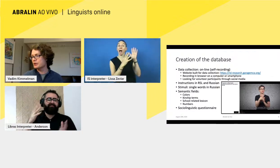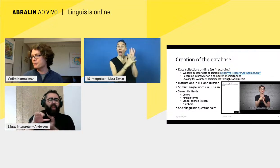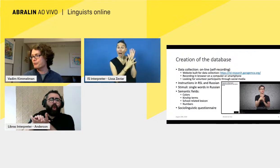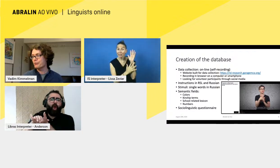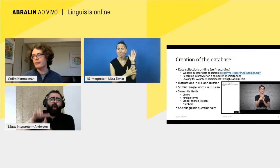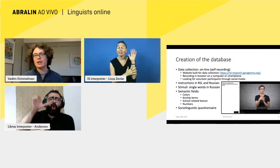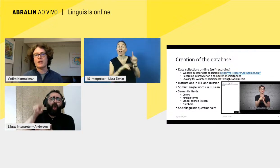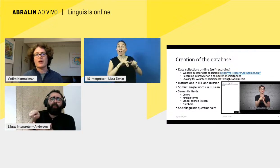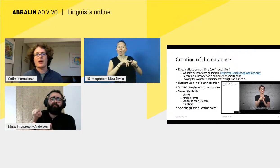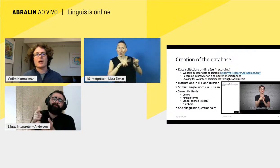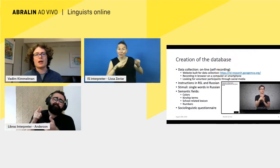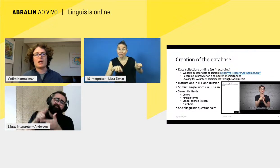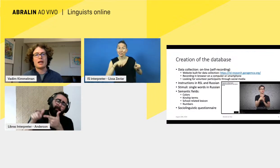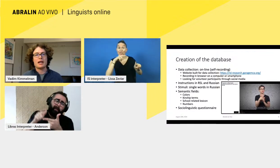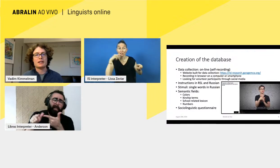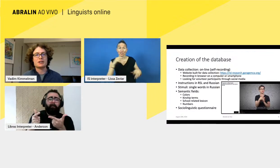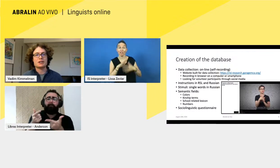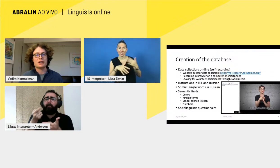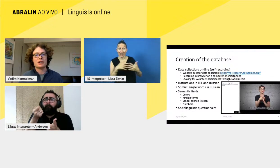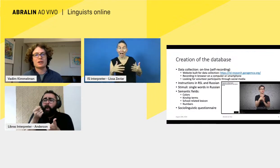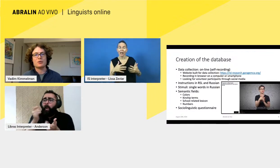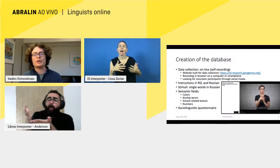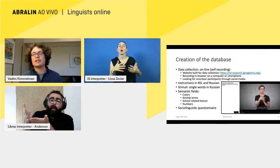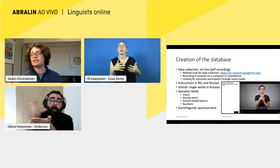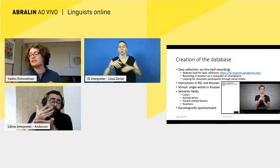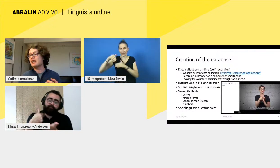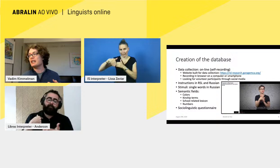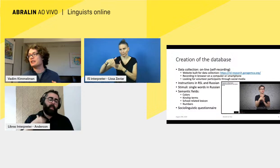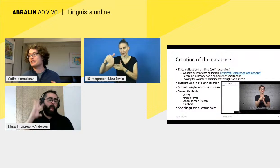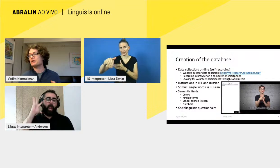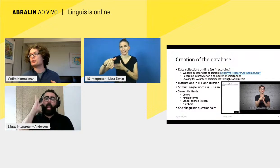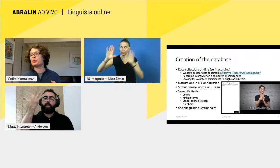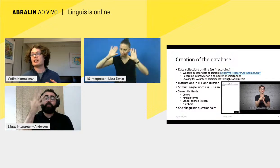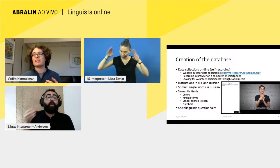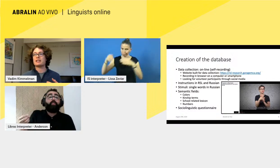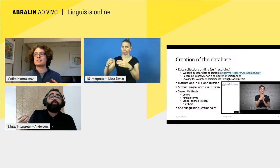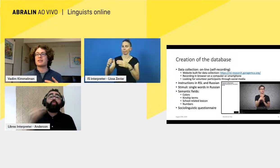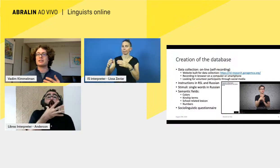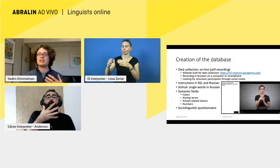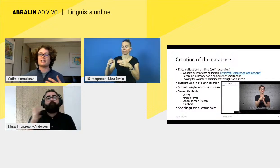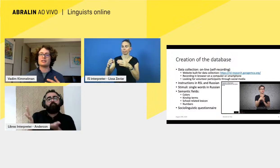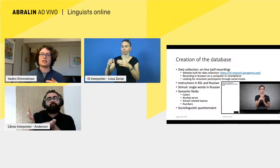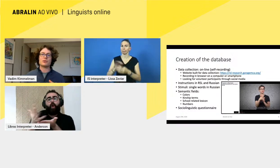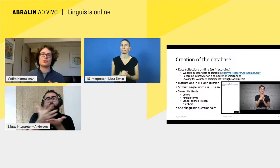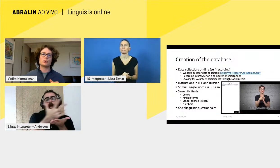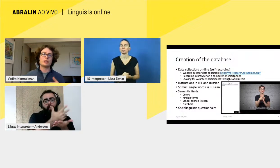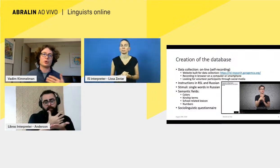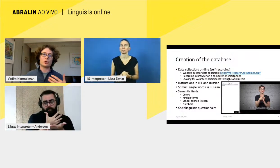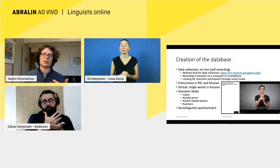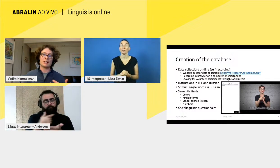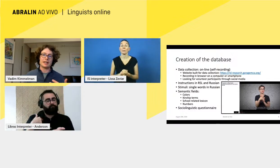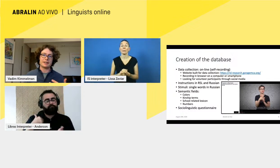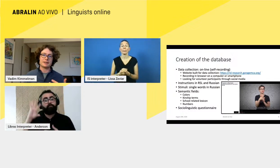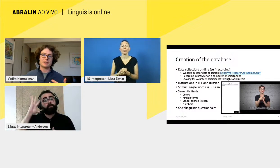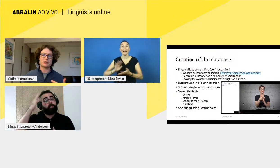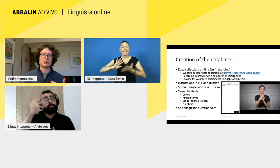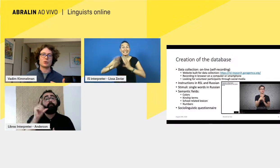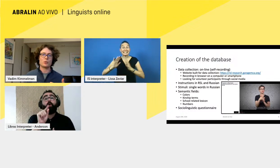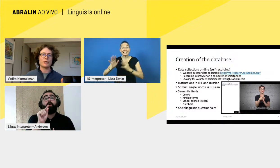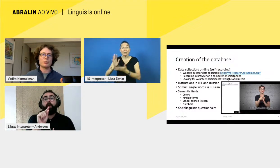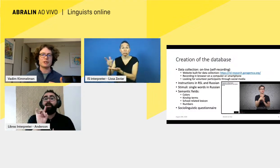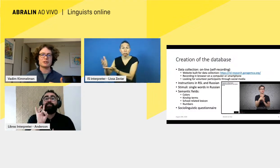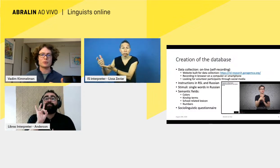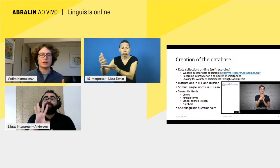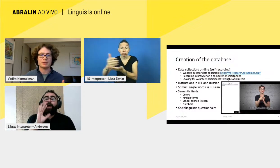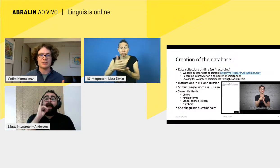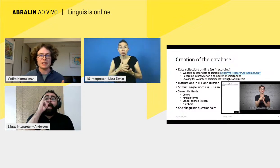Sign Language. And we decided to collect the data fully online.